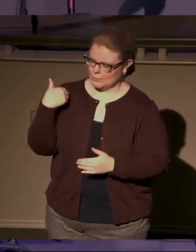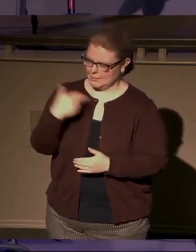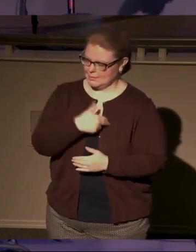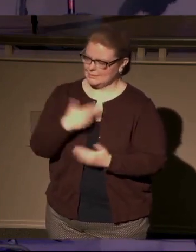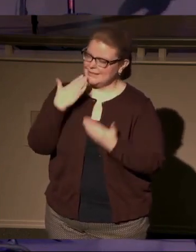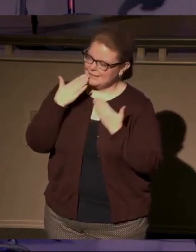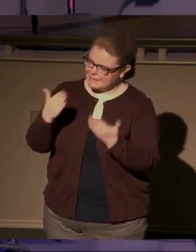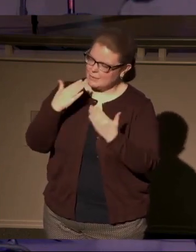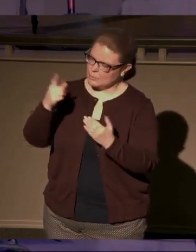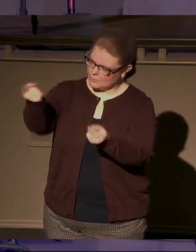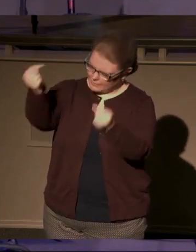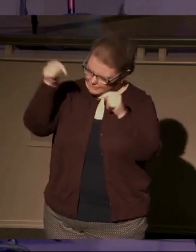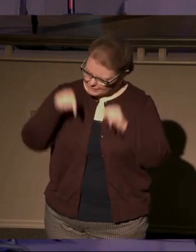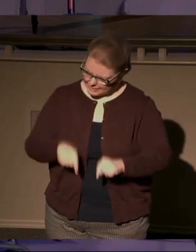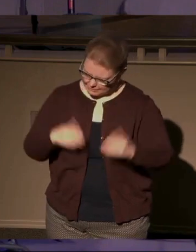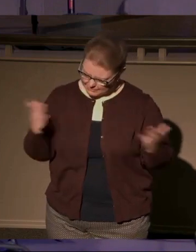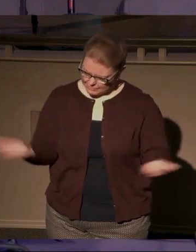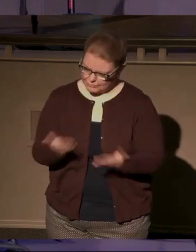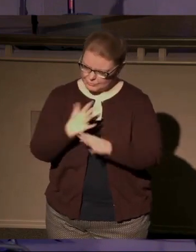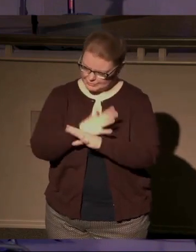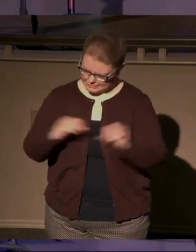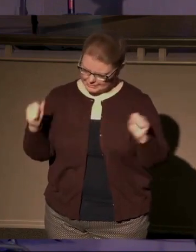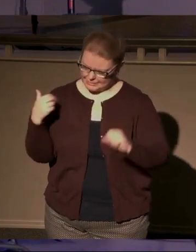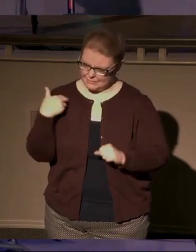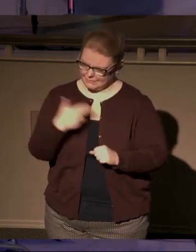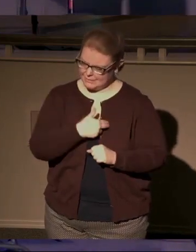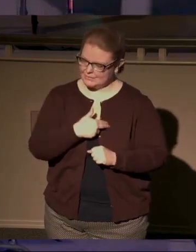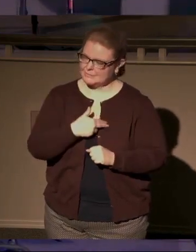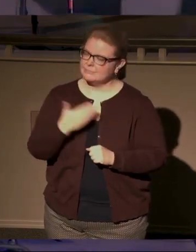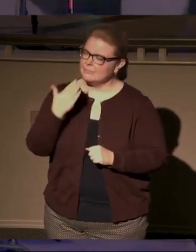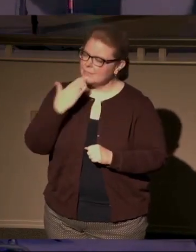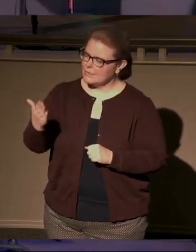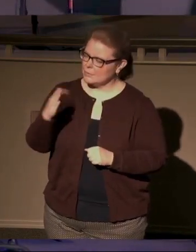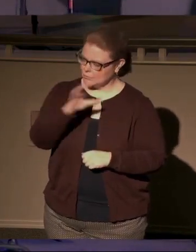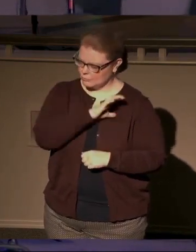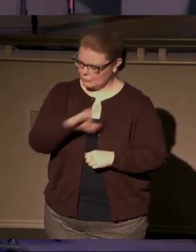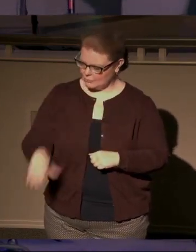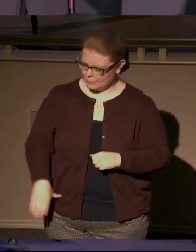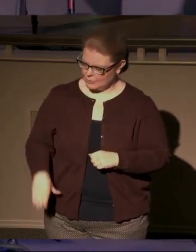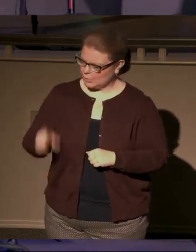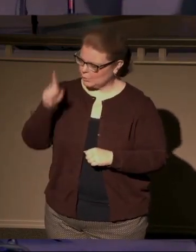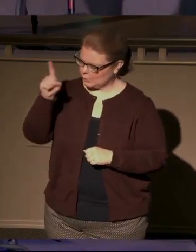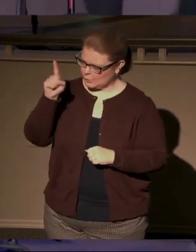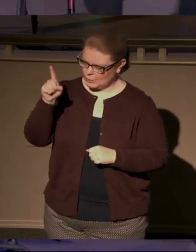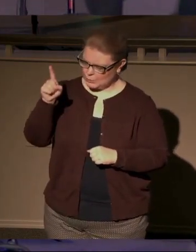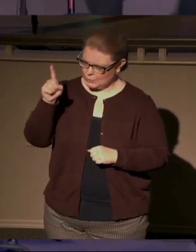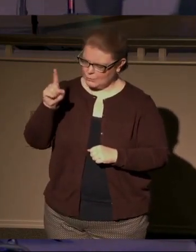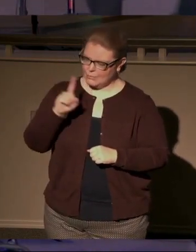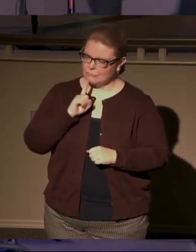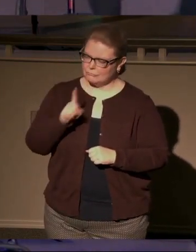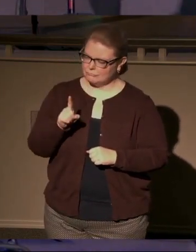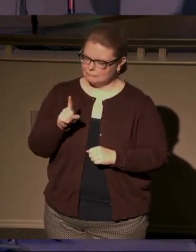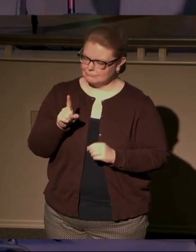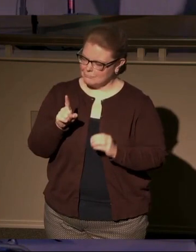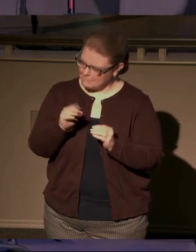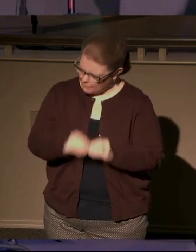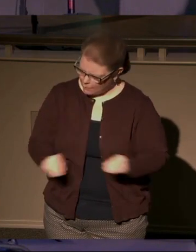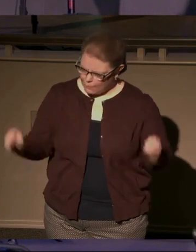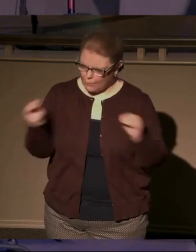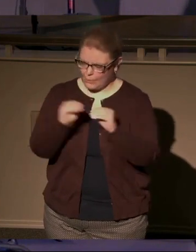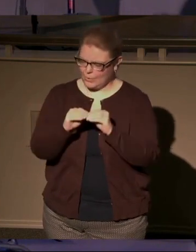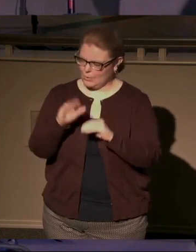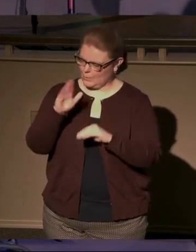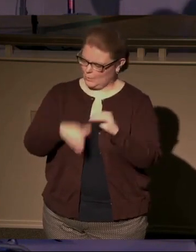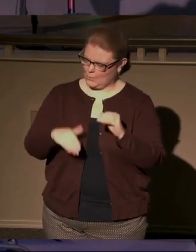us. Thank you, Christ. You are way beyond what our finite minds